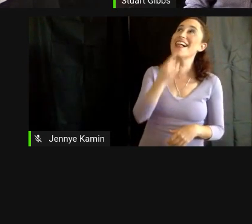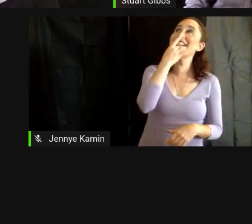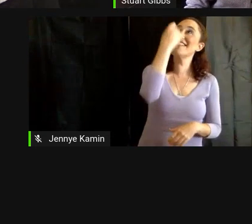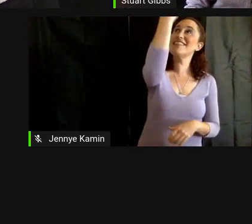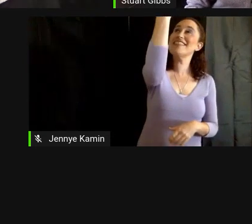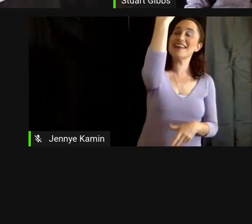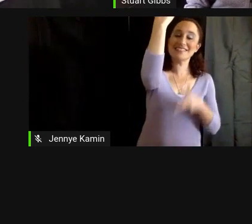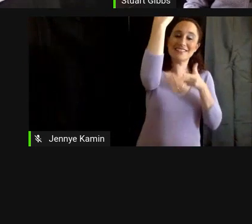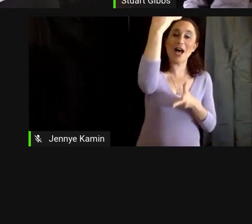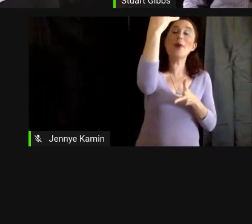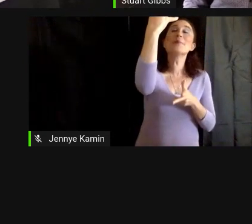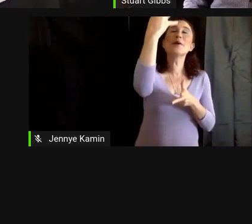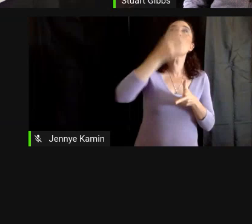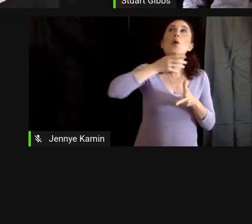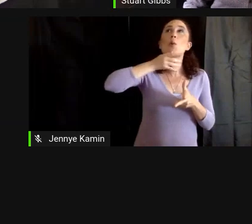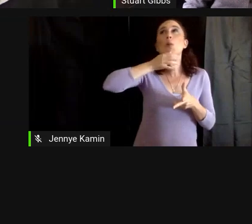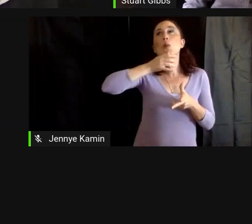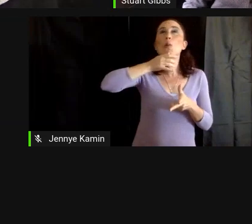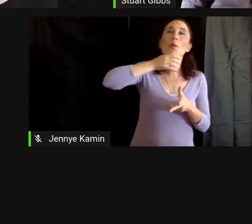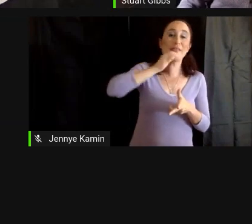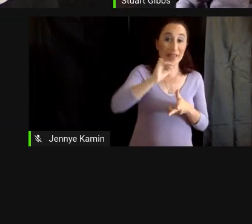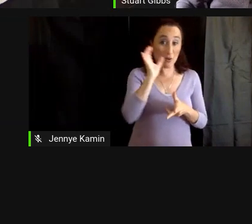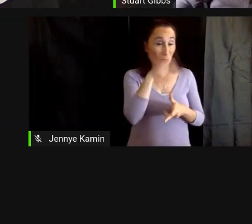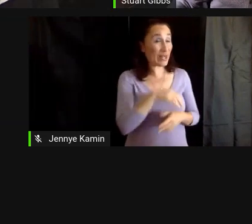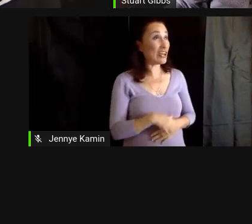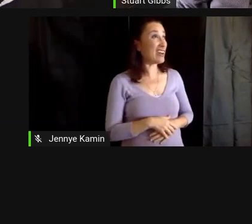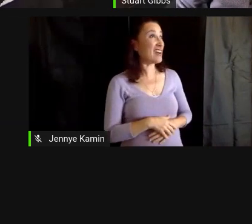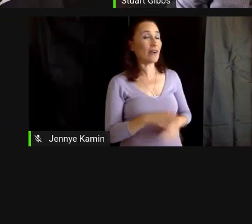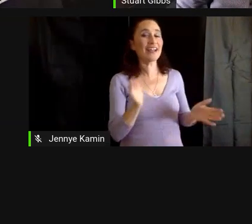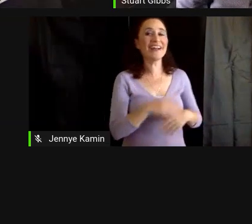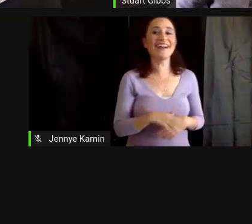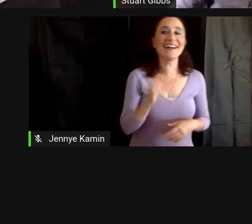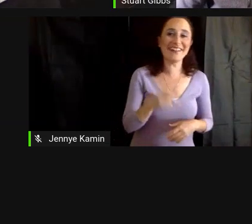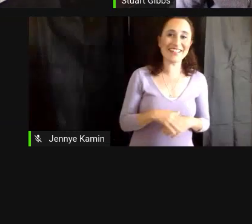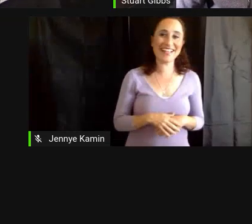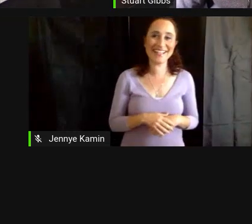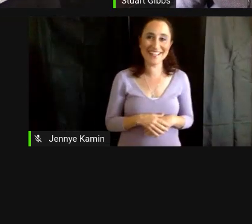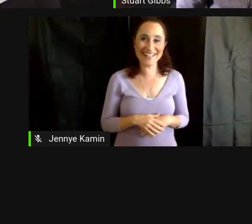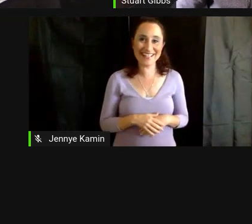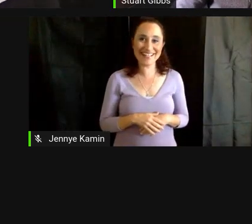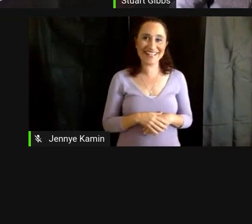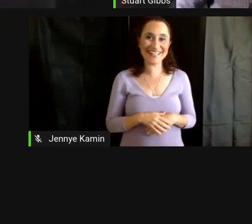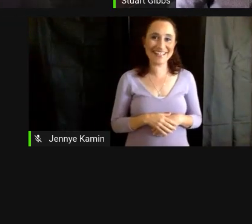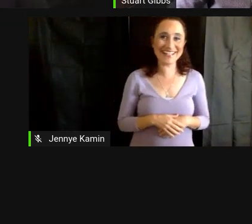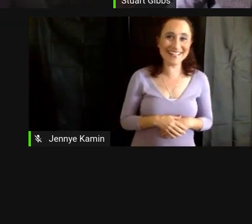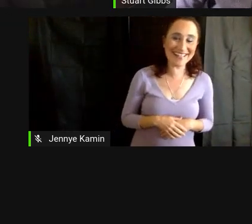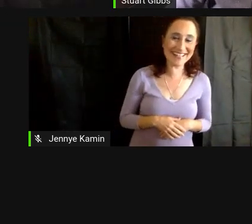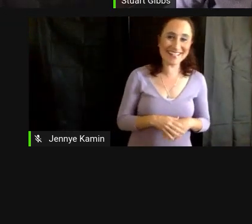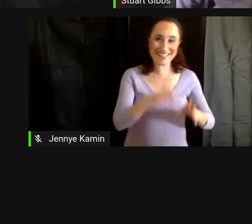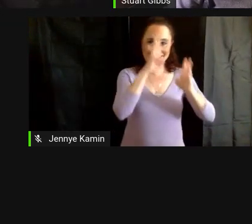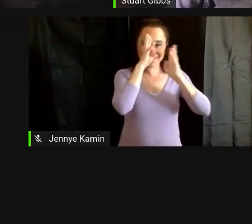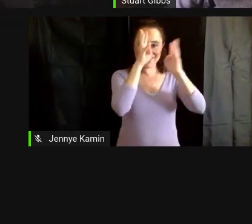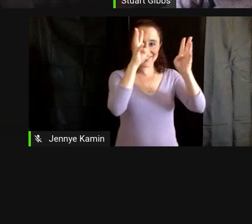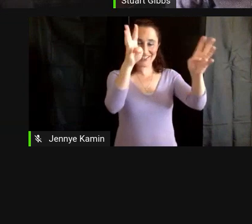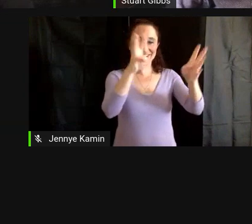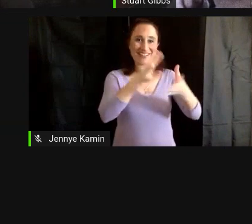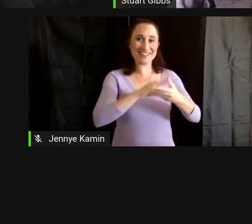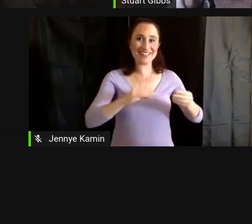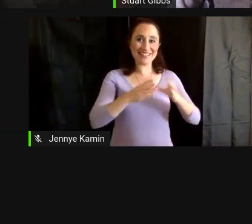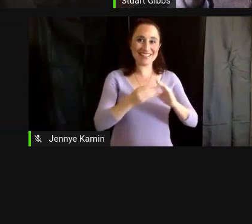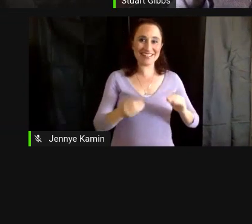really? That's weird. He's gonna be mad at me that I revealed that. Okay, all right. Okay. I'm coming up with a plot. Okay.